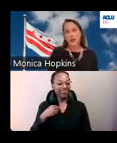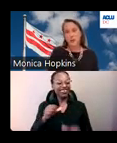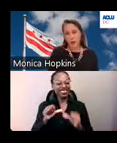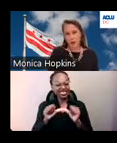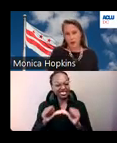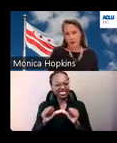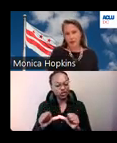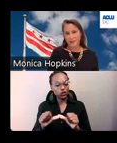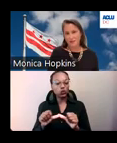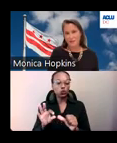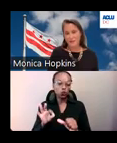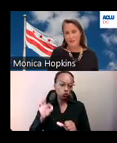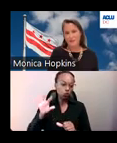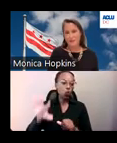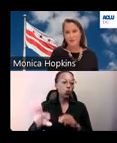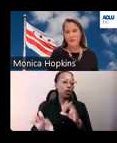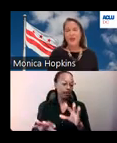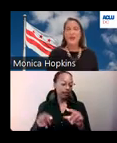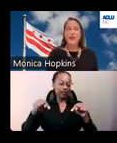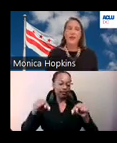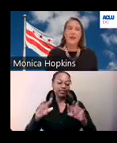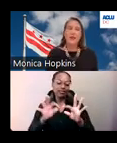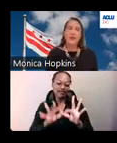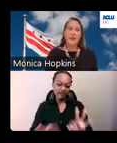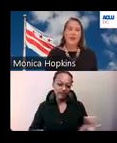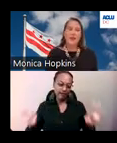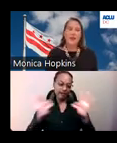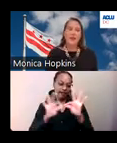this vital work.